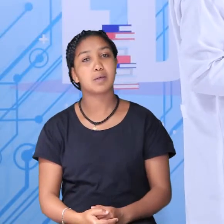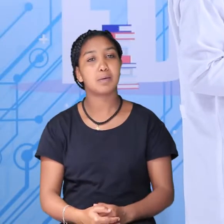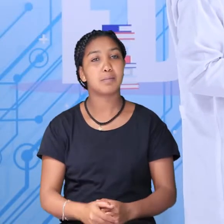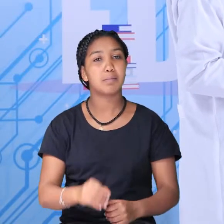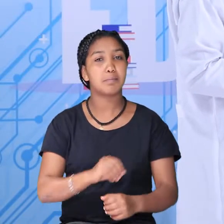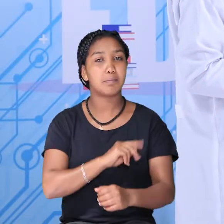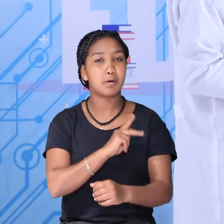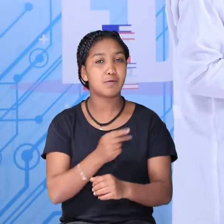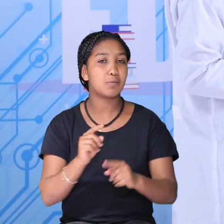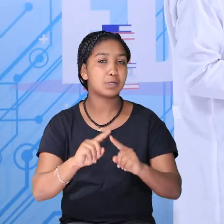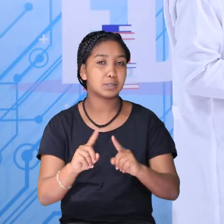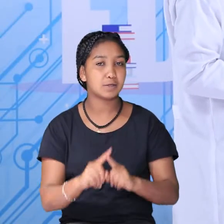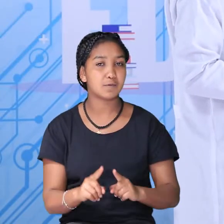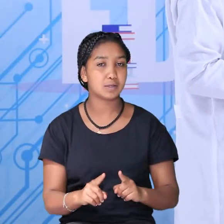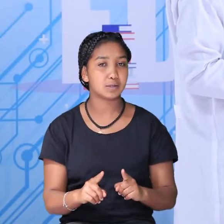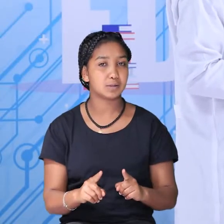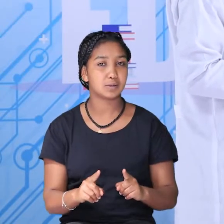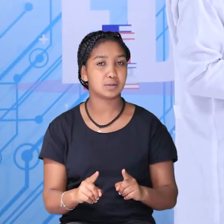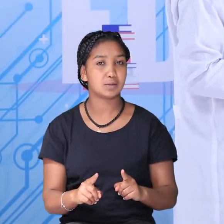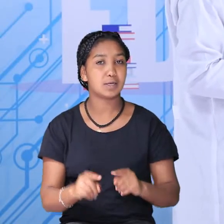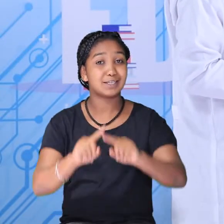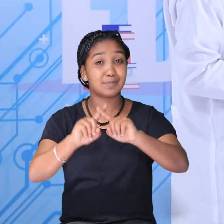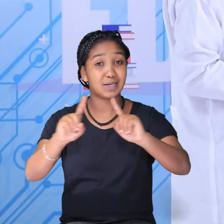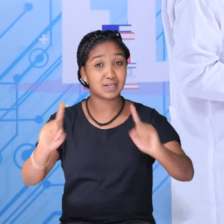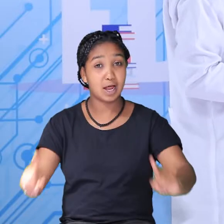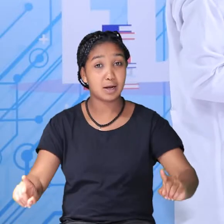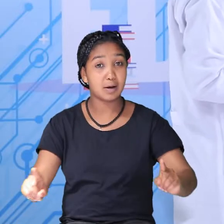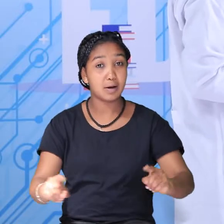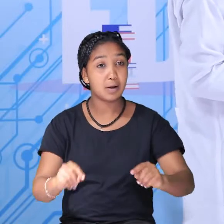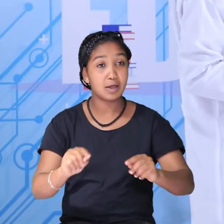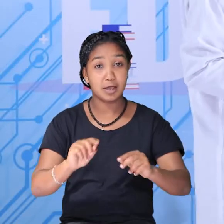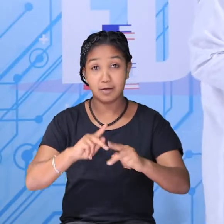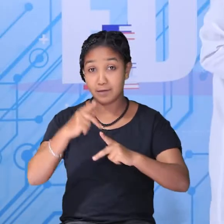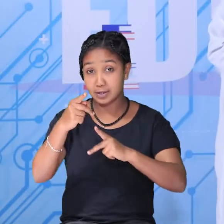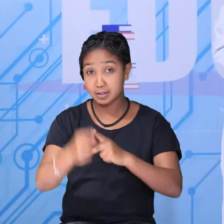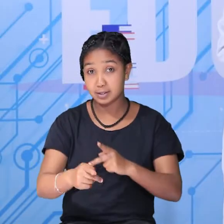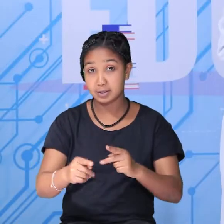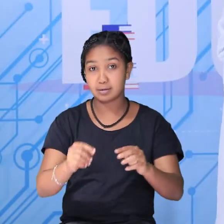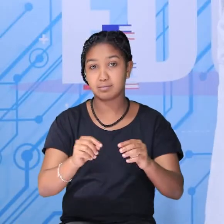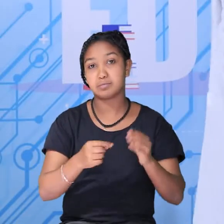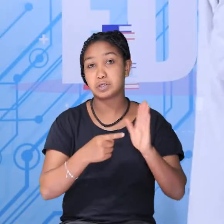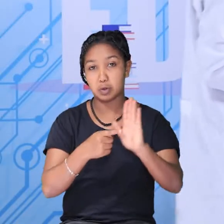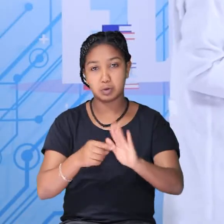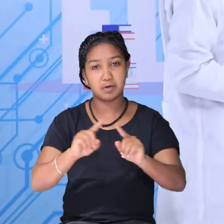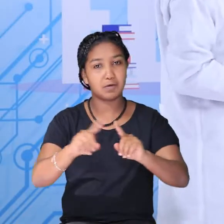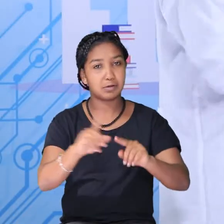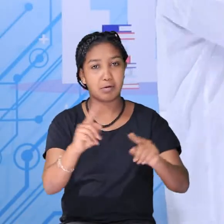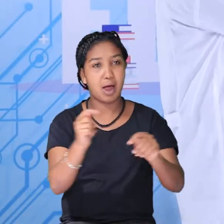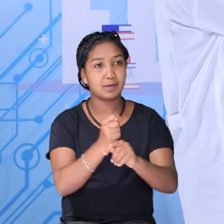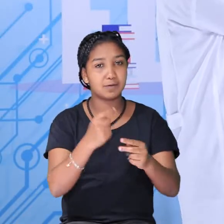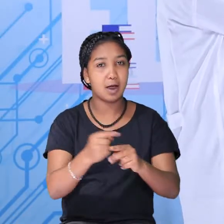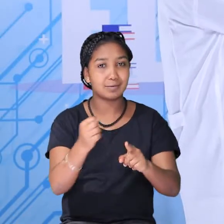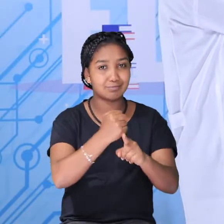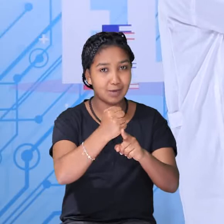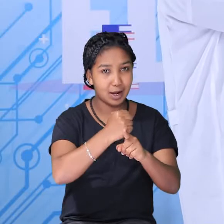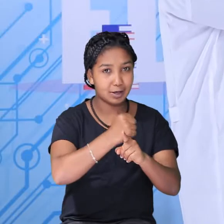performance in pools or in special events. To perform such kind of different activities, they are